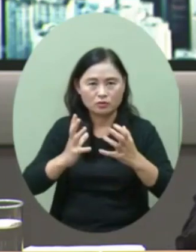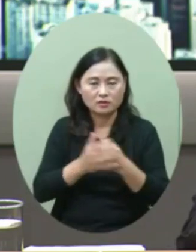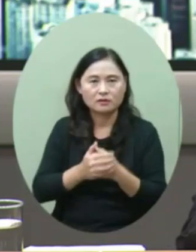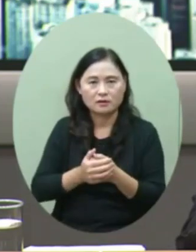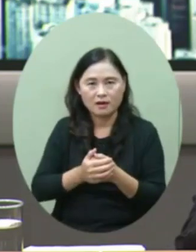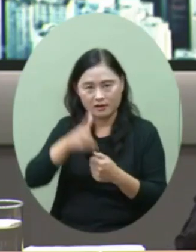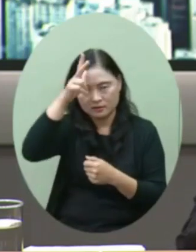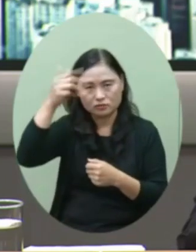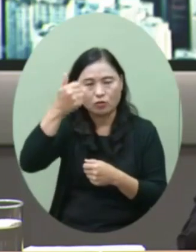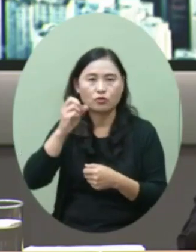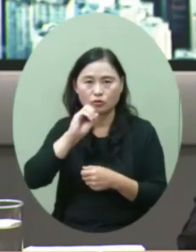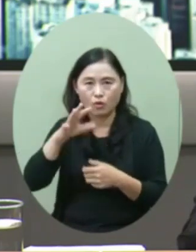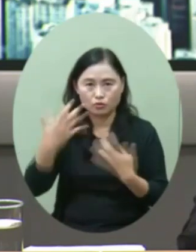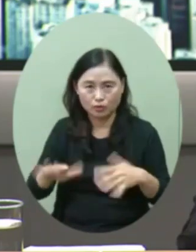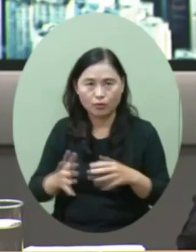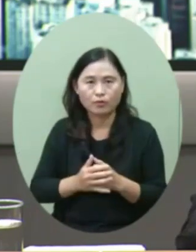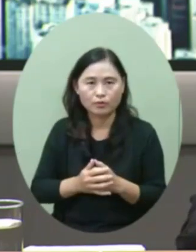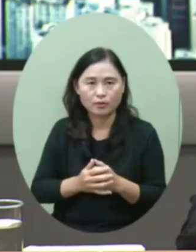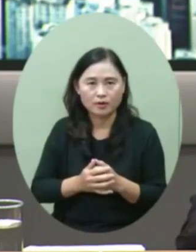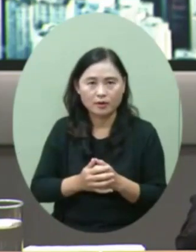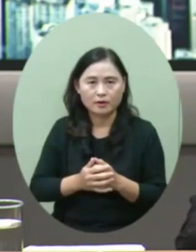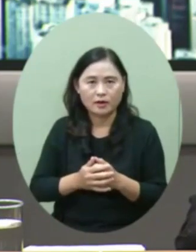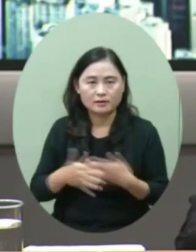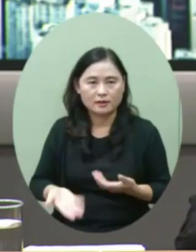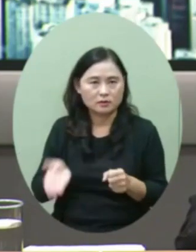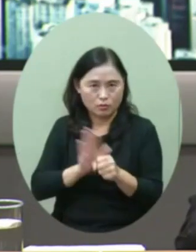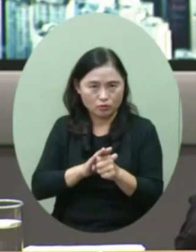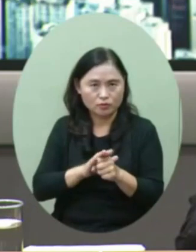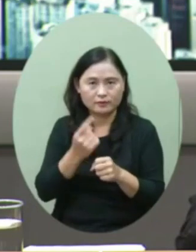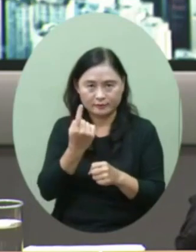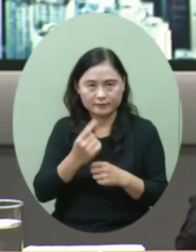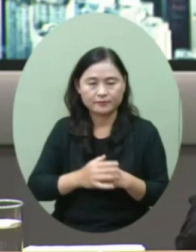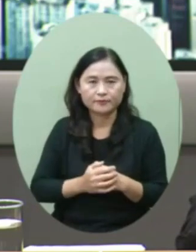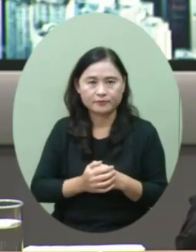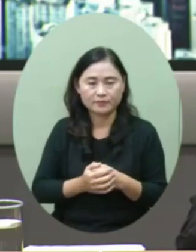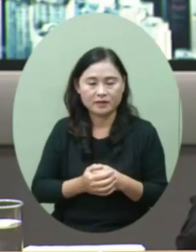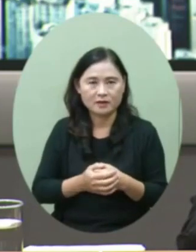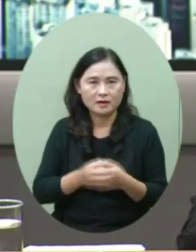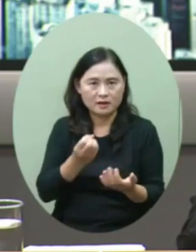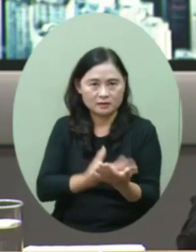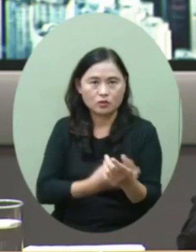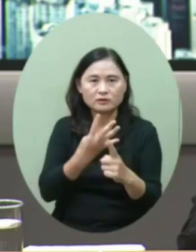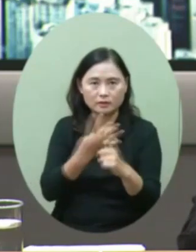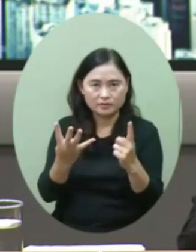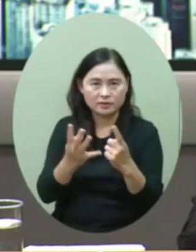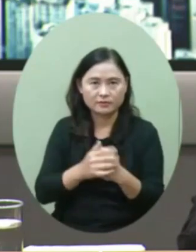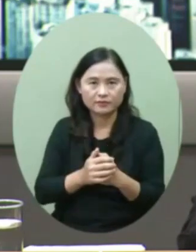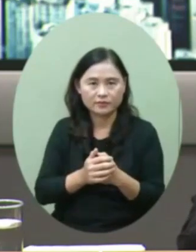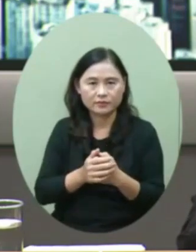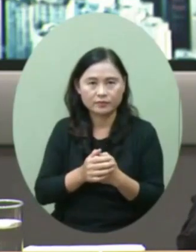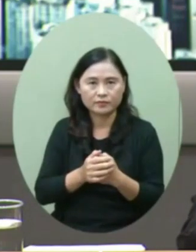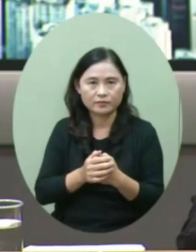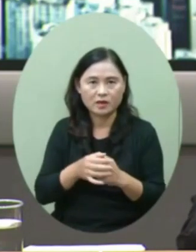SAR. Now, the Chief Executive already referred to the